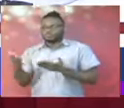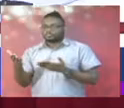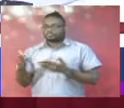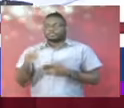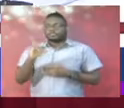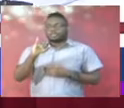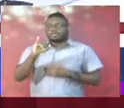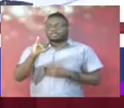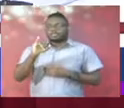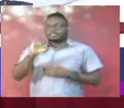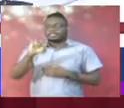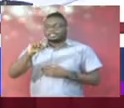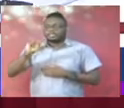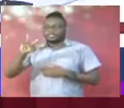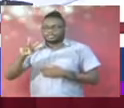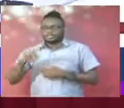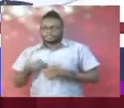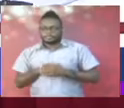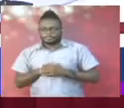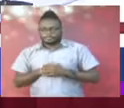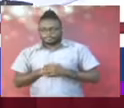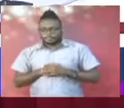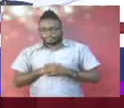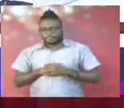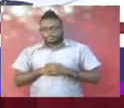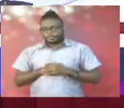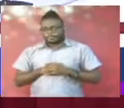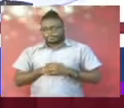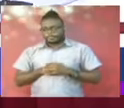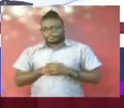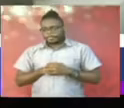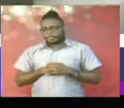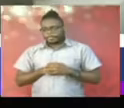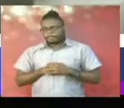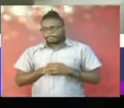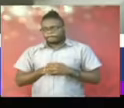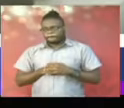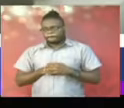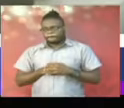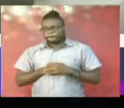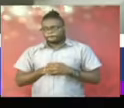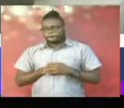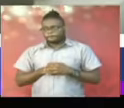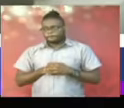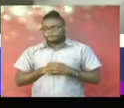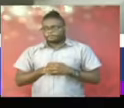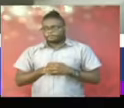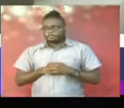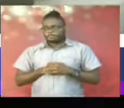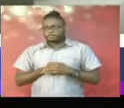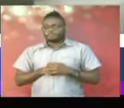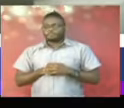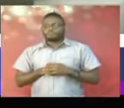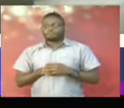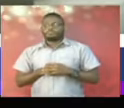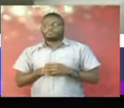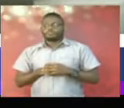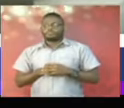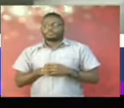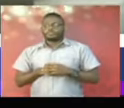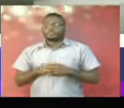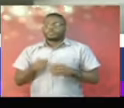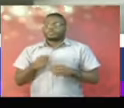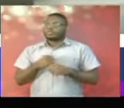Good morning. Hi, good morning. Binami here, IETV News. I have two quick questions. I'm not sure if